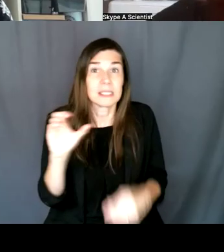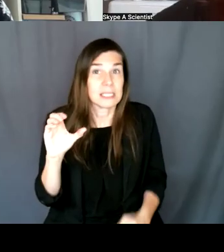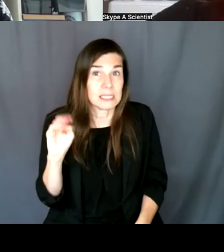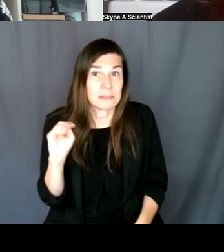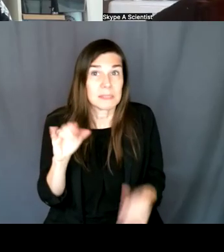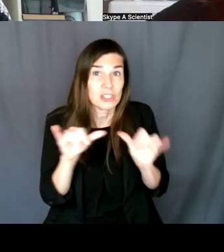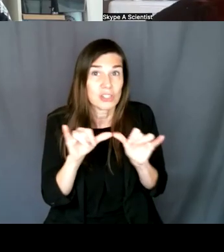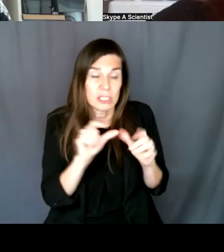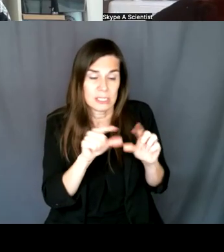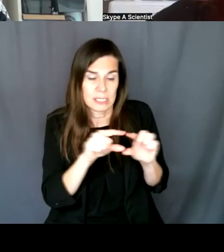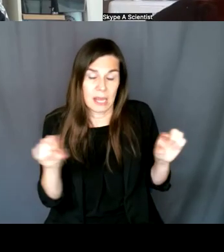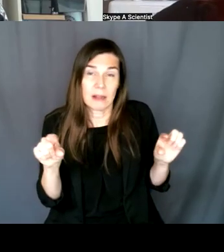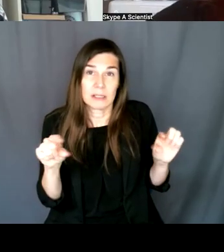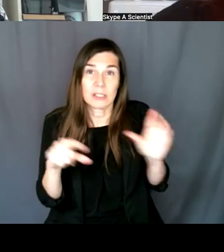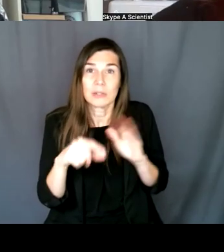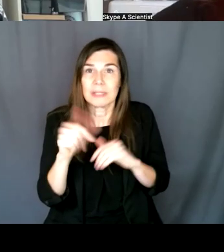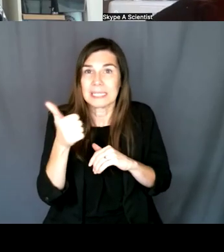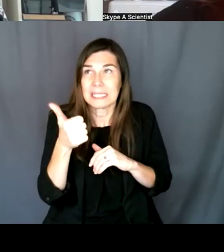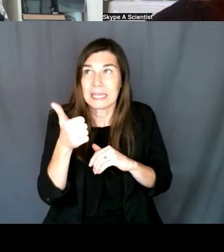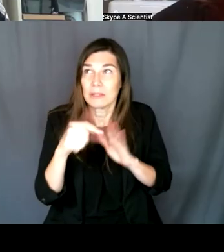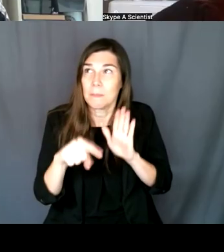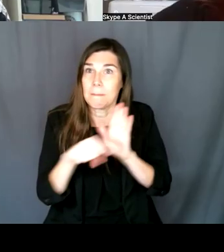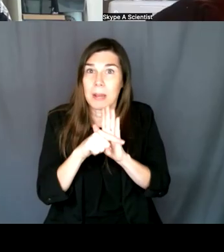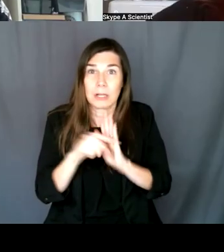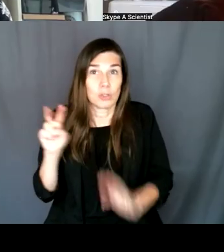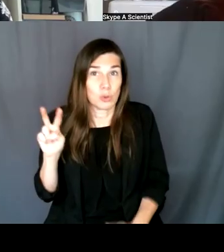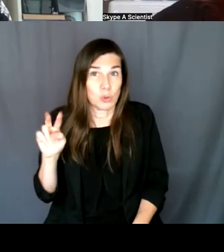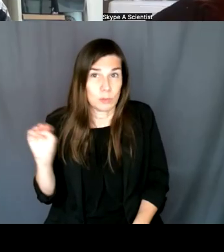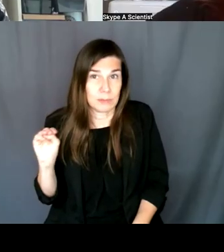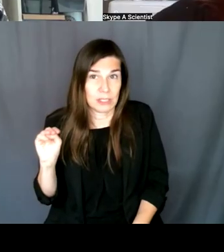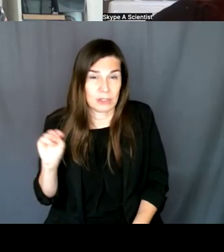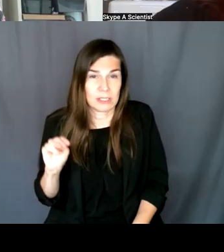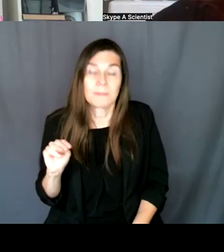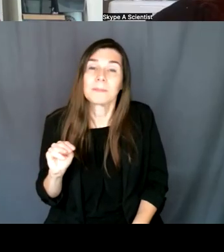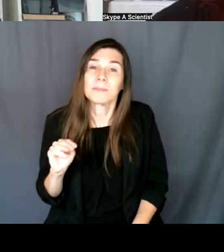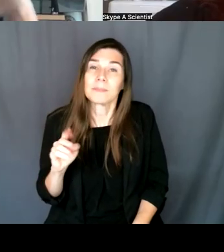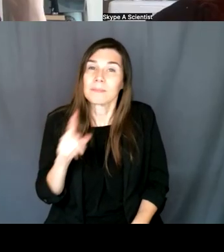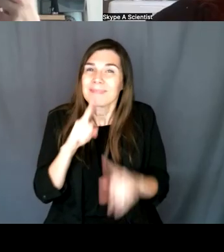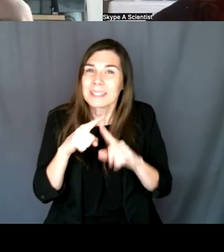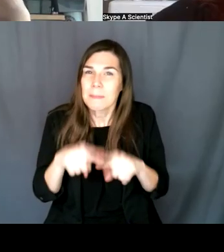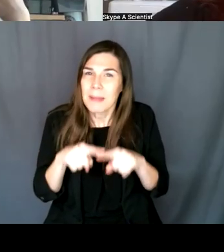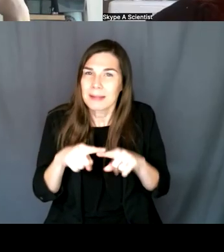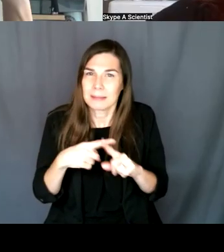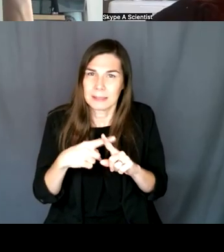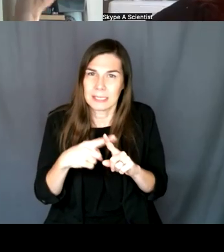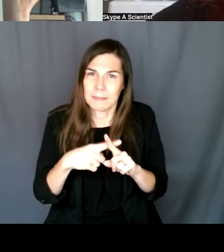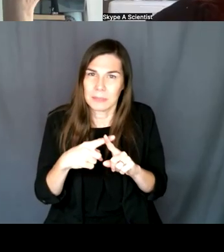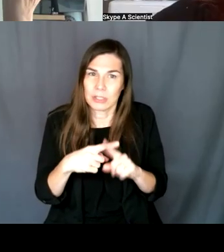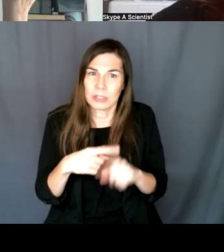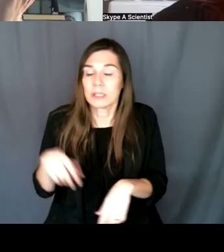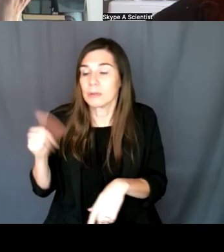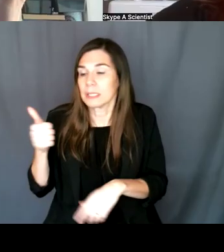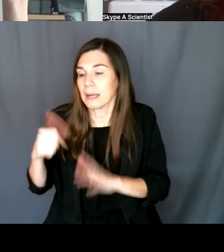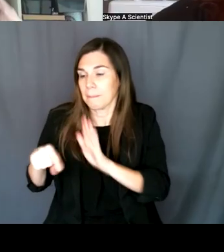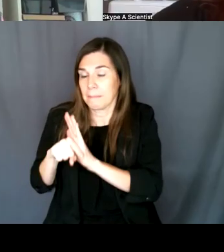Hmm. So that's 10 to the minus 2 meters. So depending on your temperature, you could either be at 10 to the minus